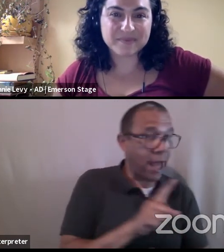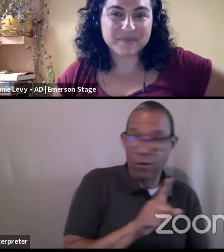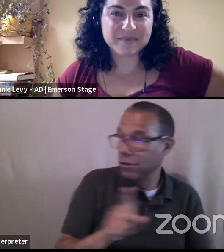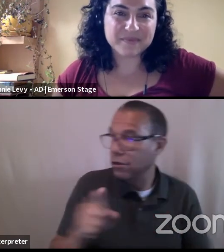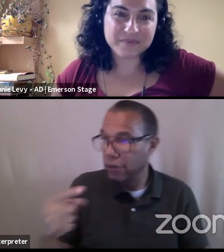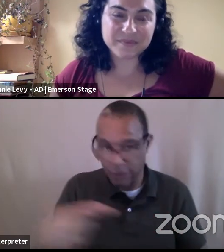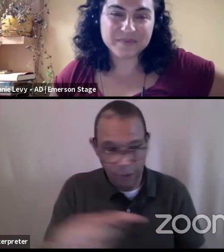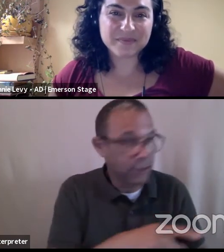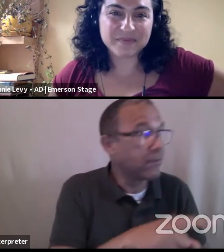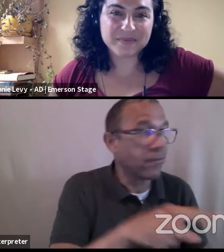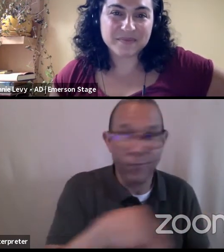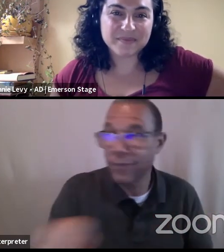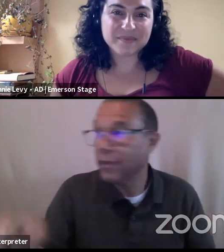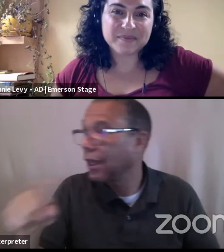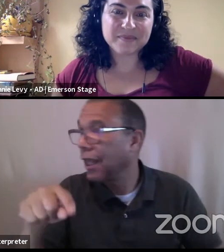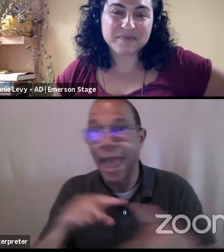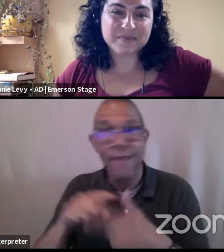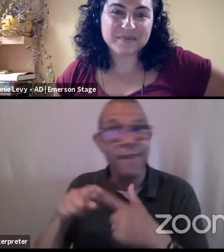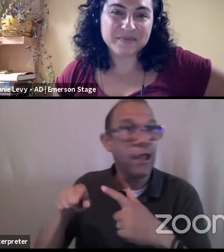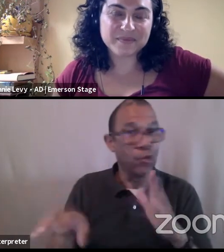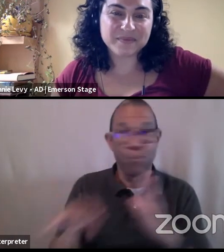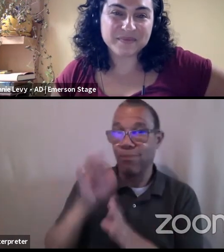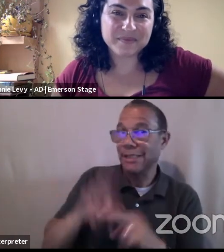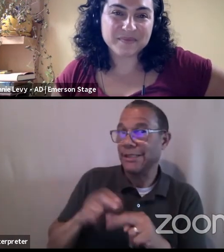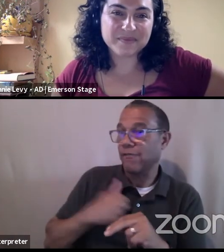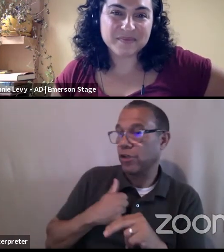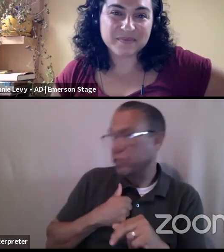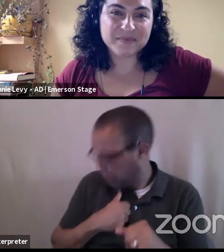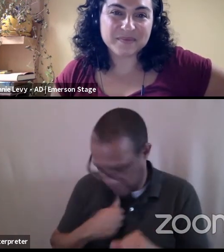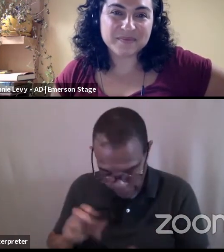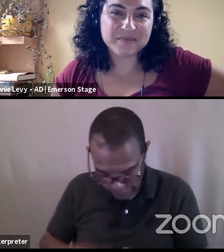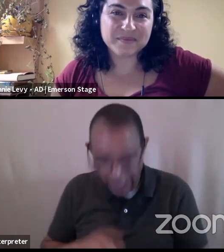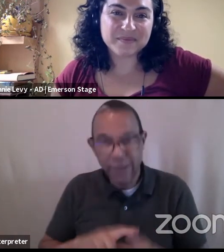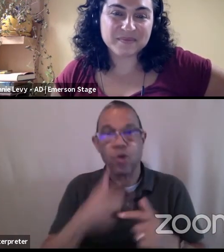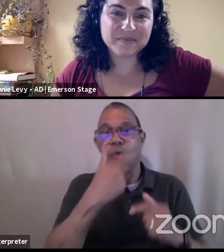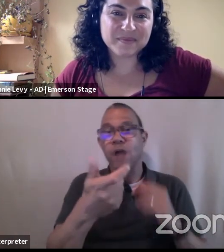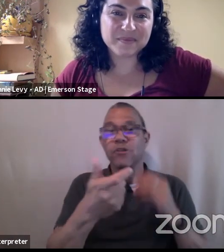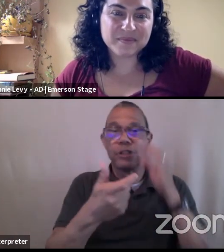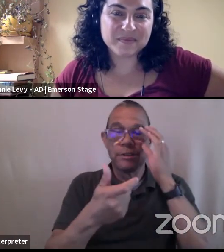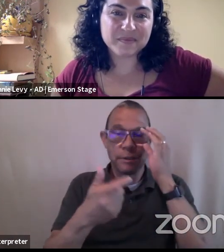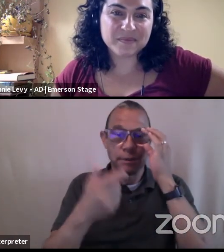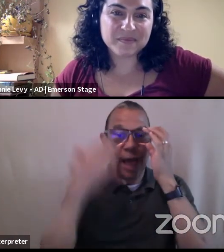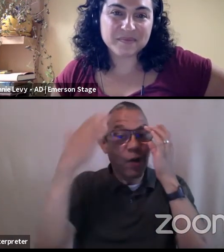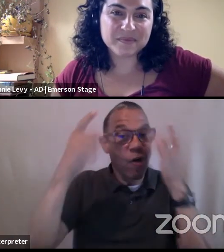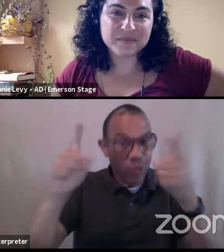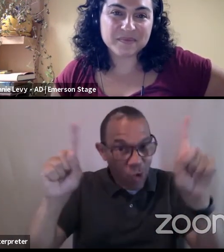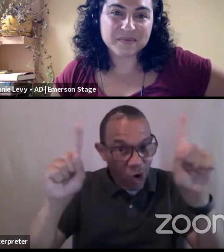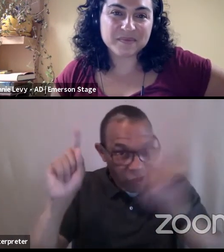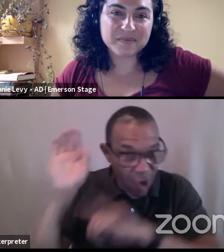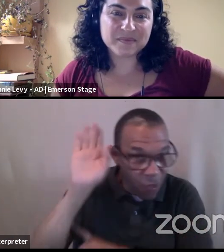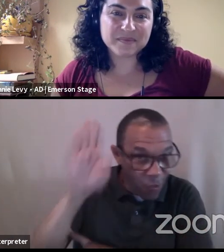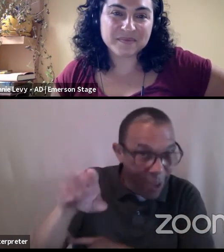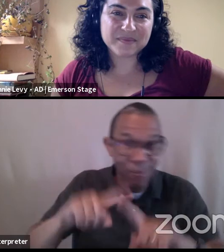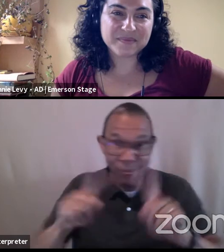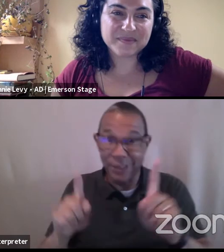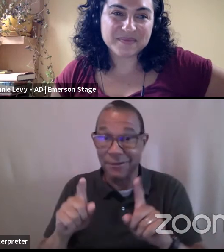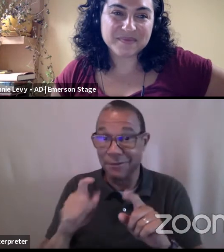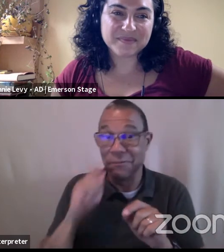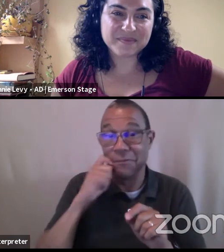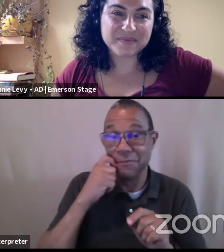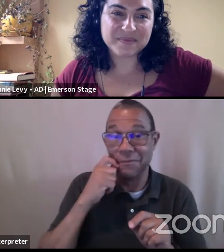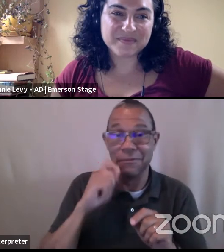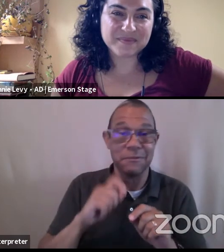yourself and you're watching uh i think the idea is interesting and i don't know i don't know if it worked all the way uh but yeah yeah